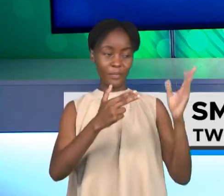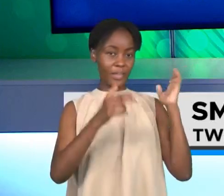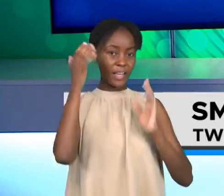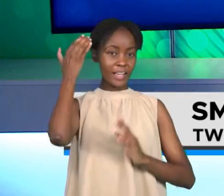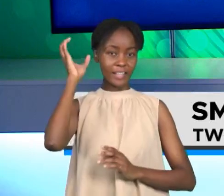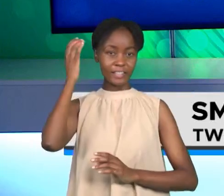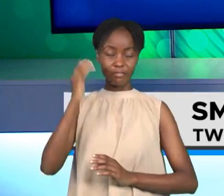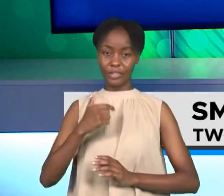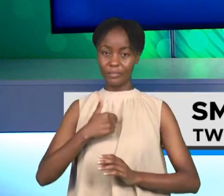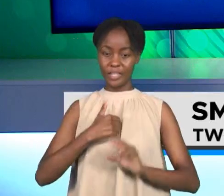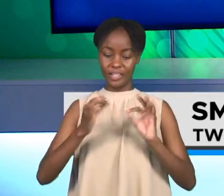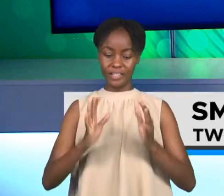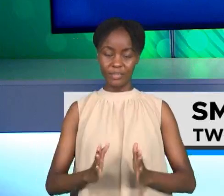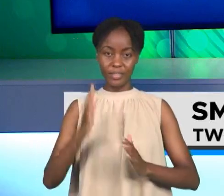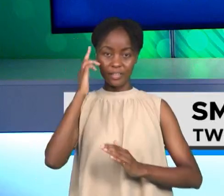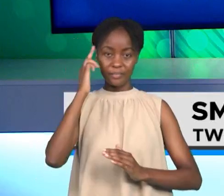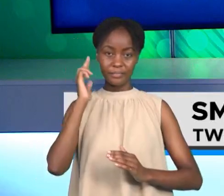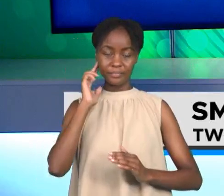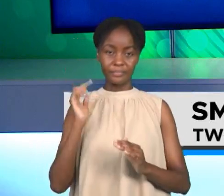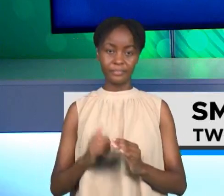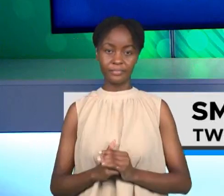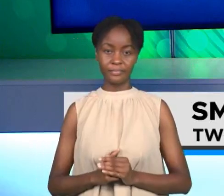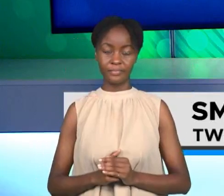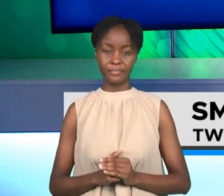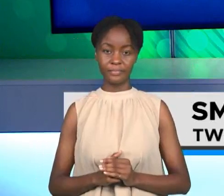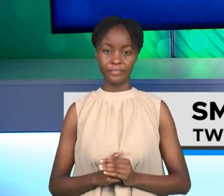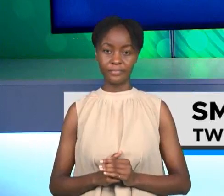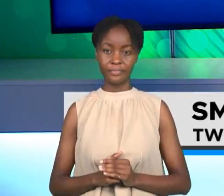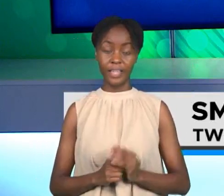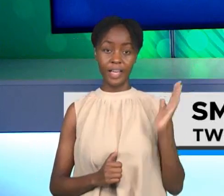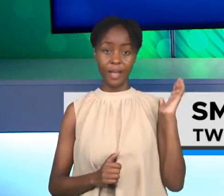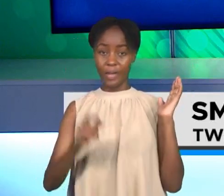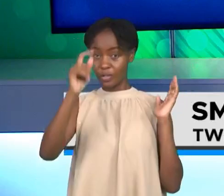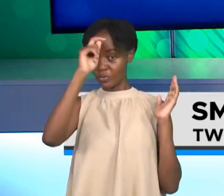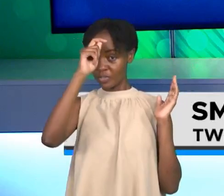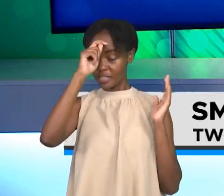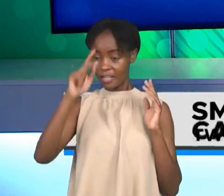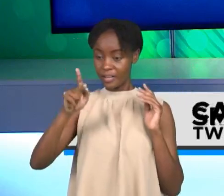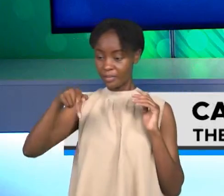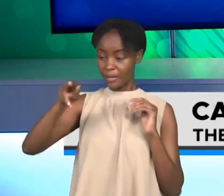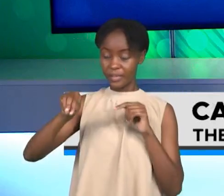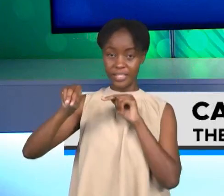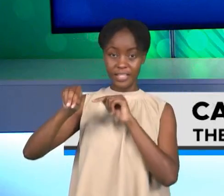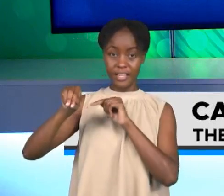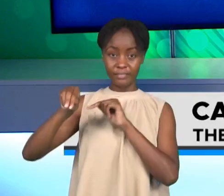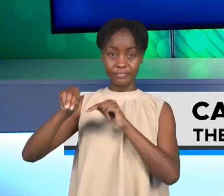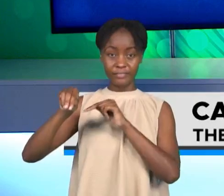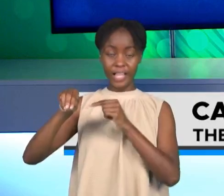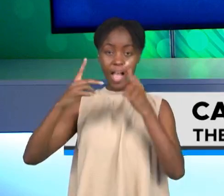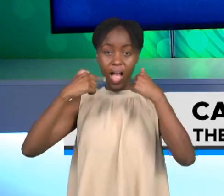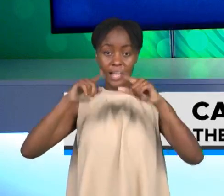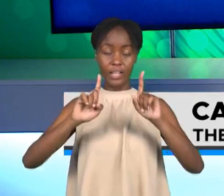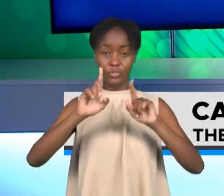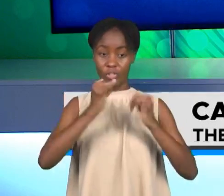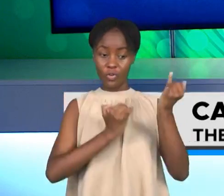Tracy Dorcas is our sign language interpreter. Now, to some other news, Tunisia's Prime Minister Hichem Mechichi announced